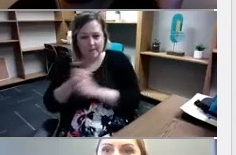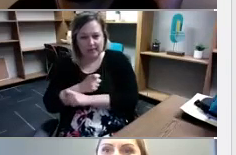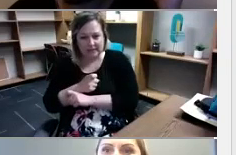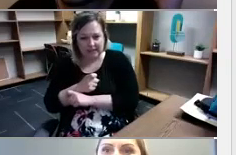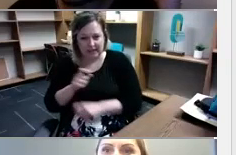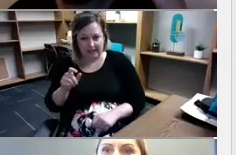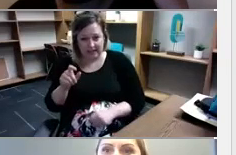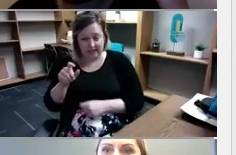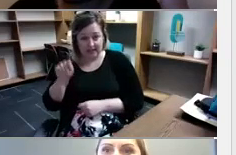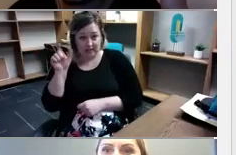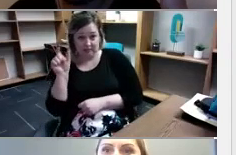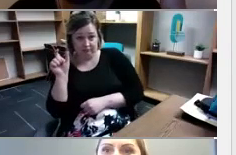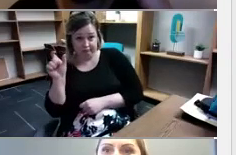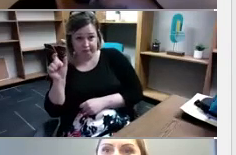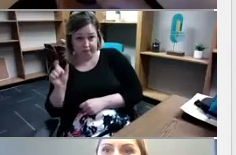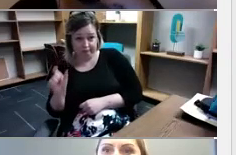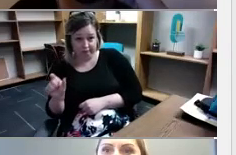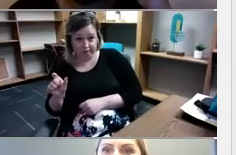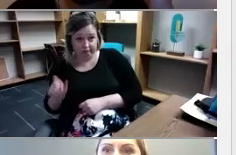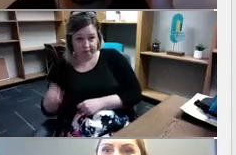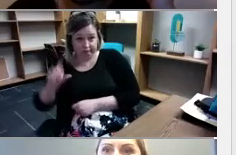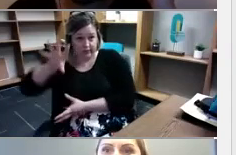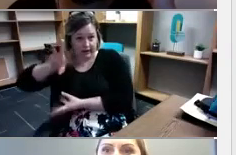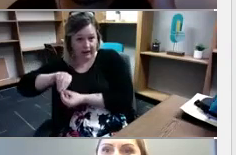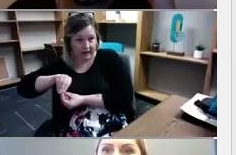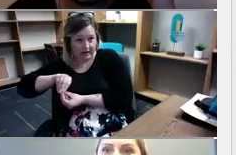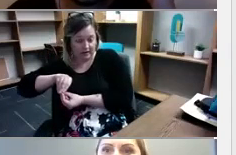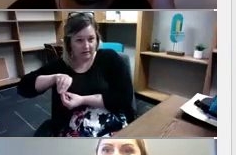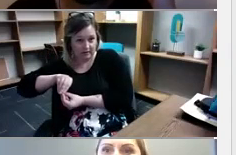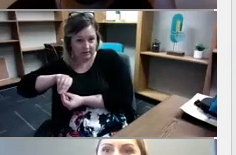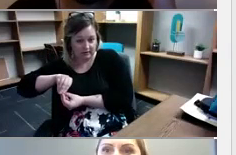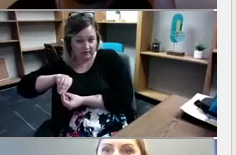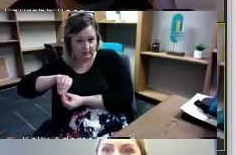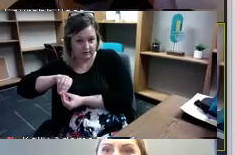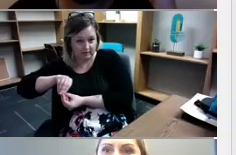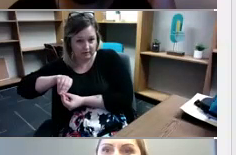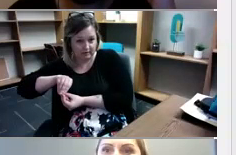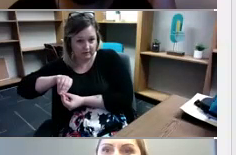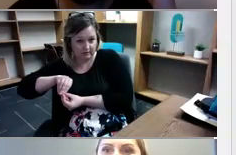Cn squared plus 3 by 16 squared Cn squared. So